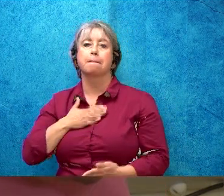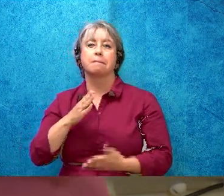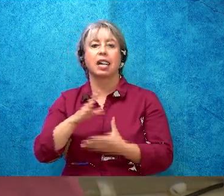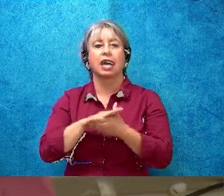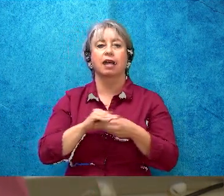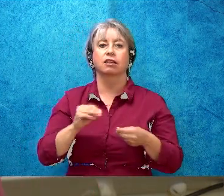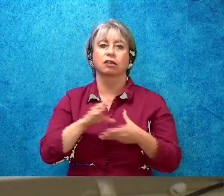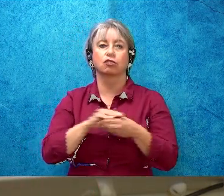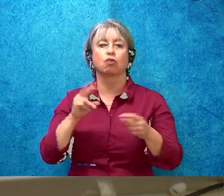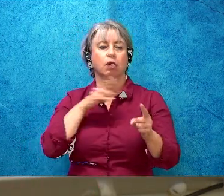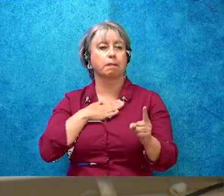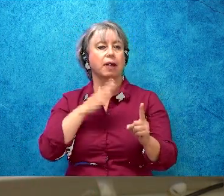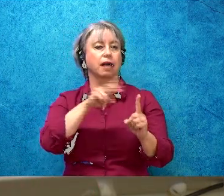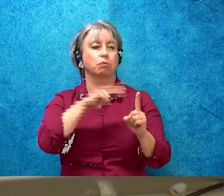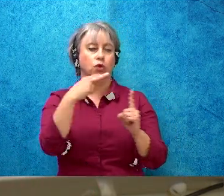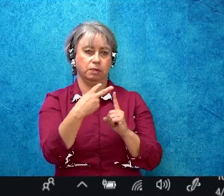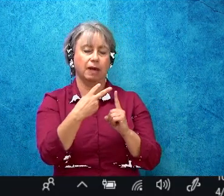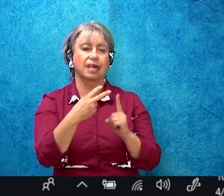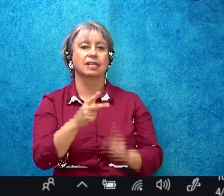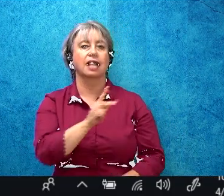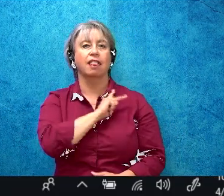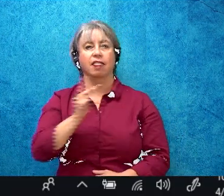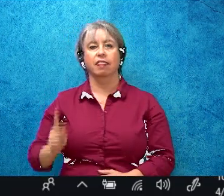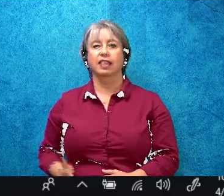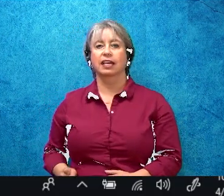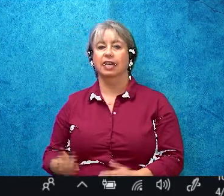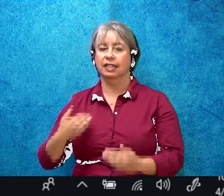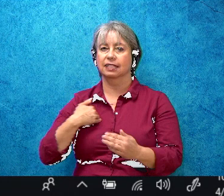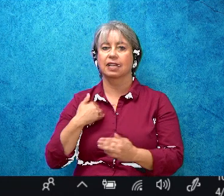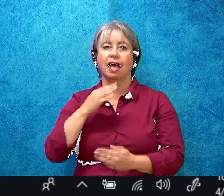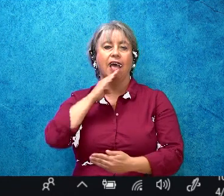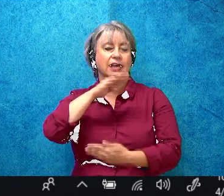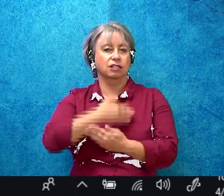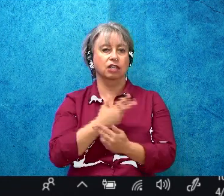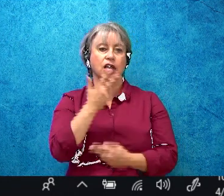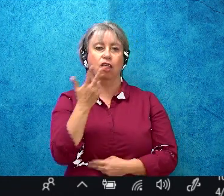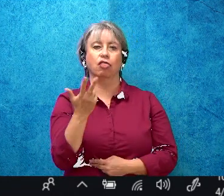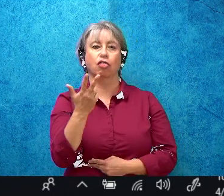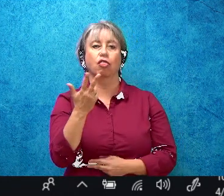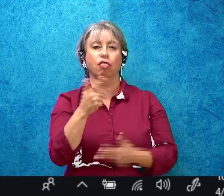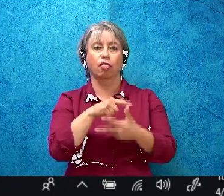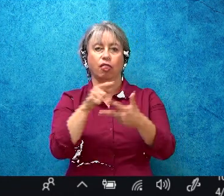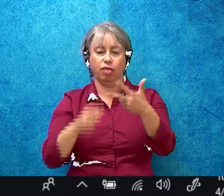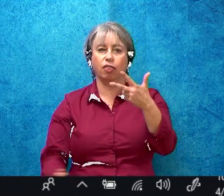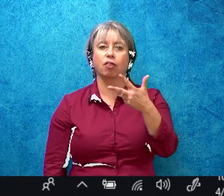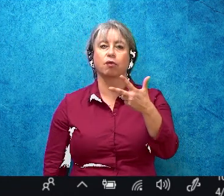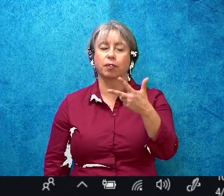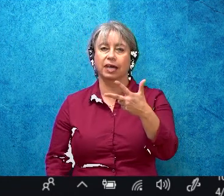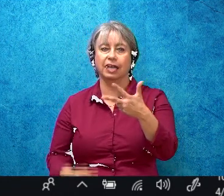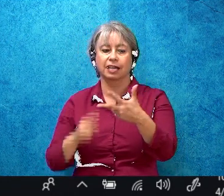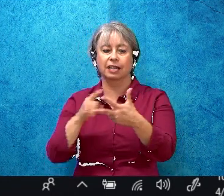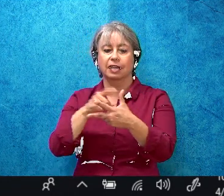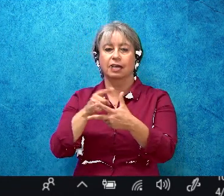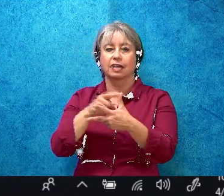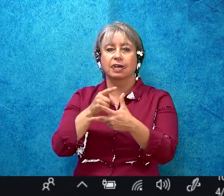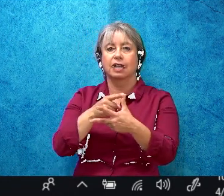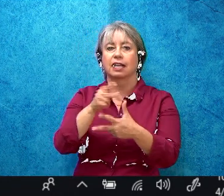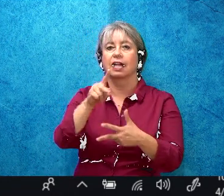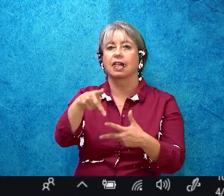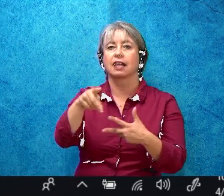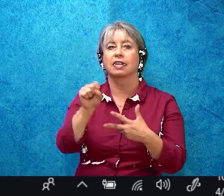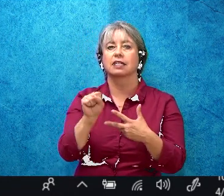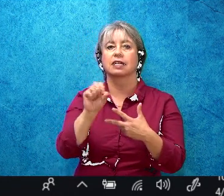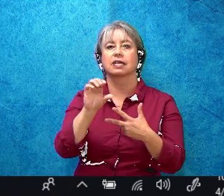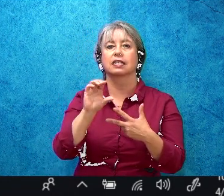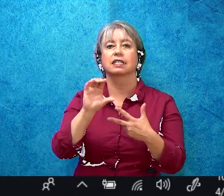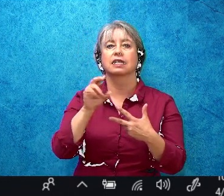okay? So this king, he has 3 daughters, all right? And Psyche was like the Beyonce of the daughters. She was like perfection. She